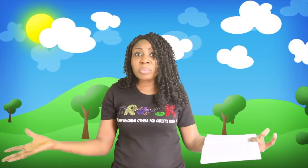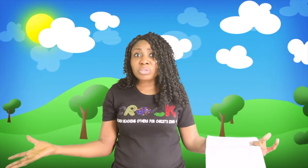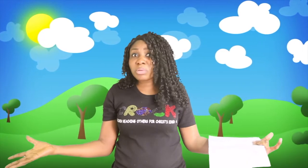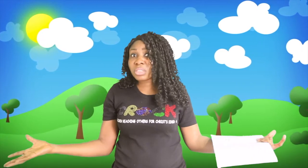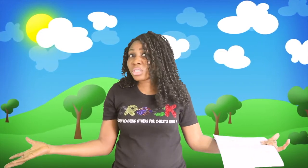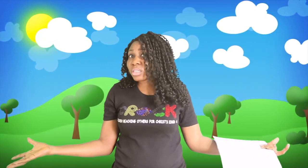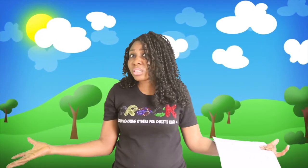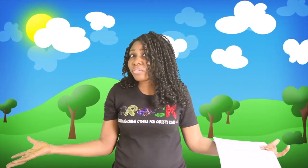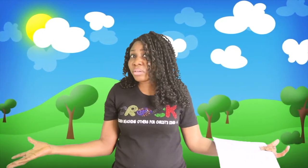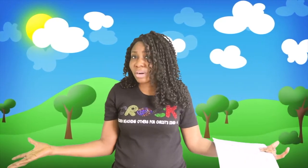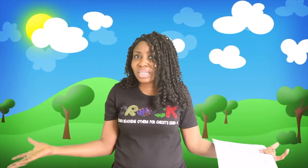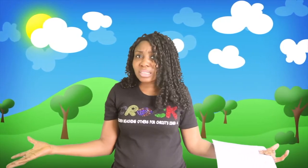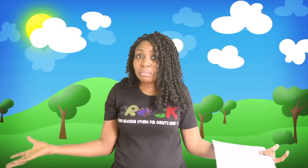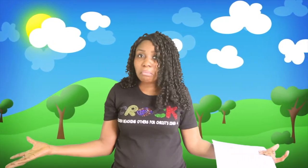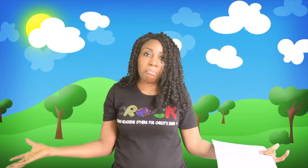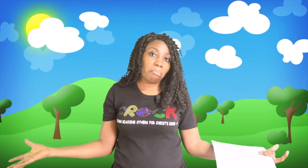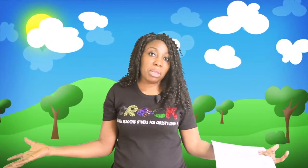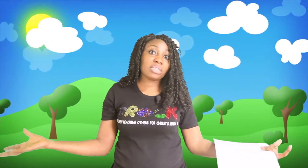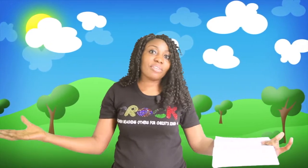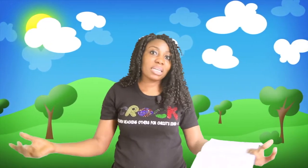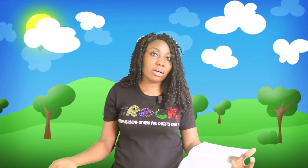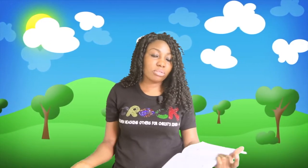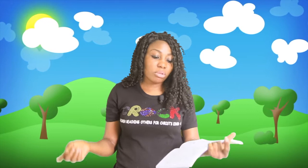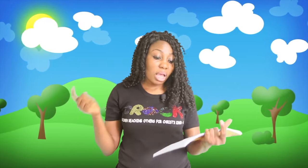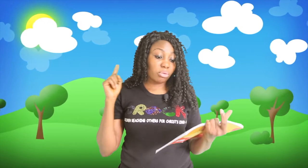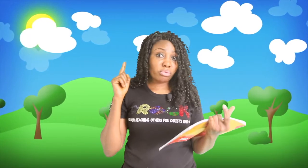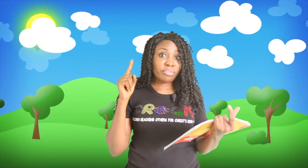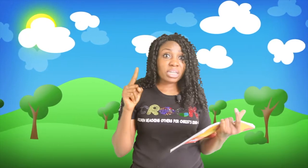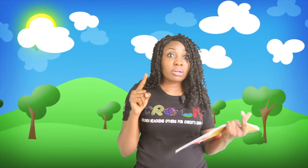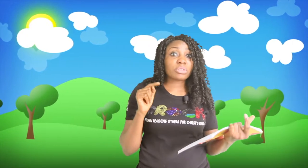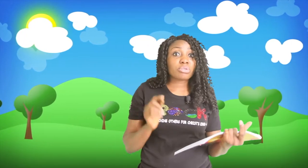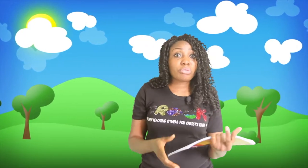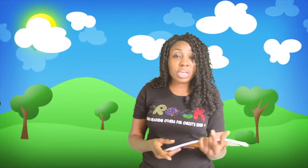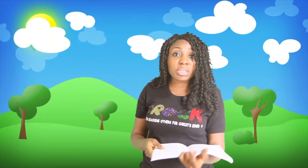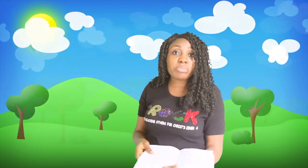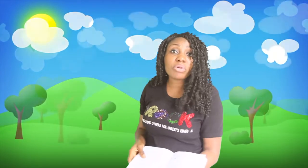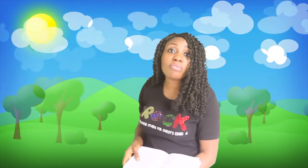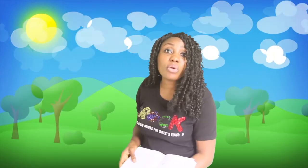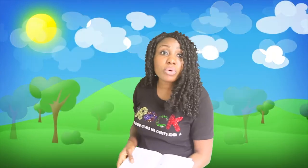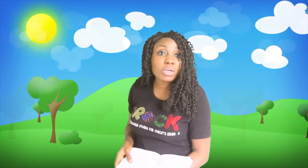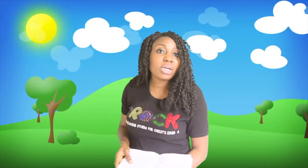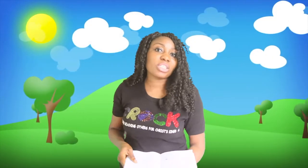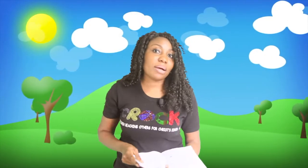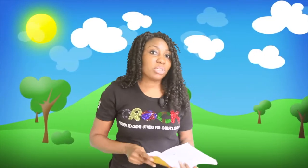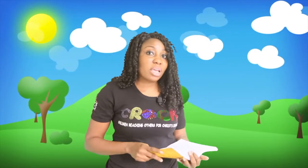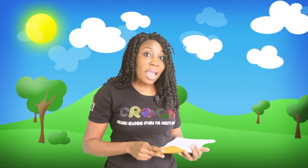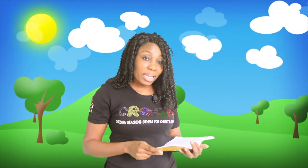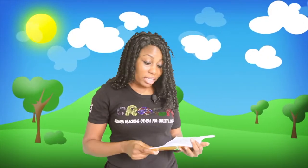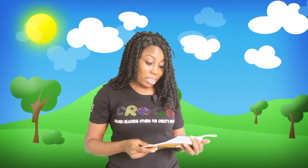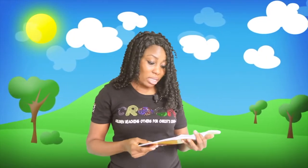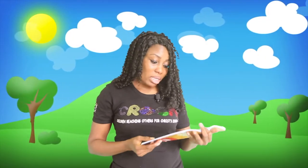not supposed to be Jesus' friend, right? Let's find out. And we'll find out the story in the book of Luke,